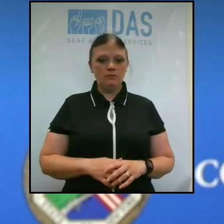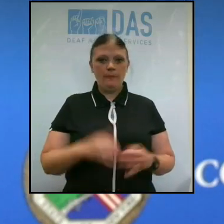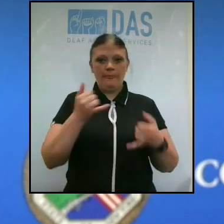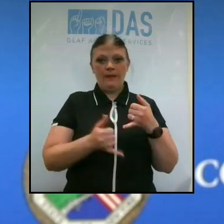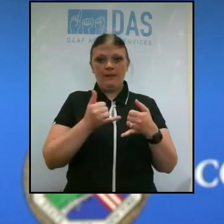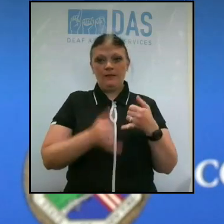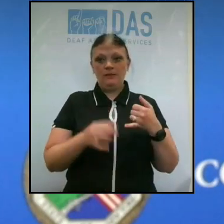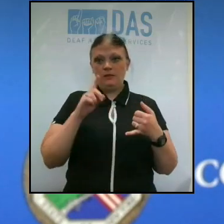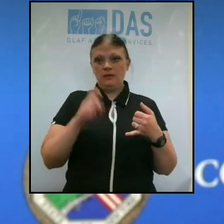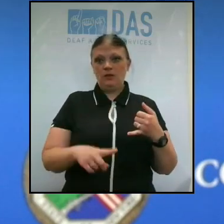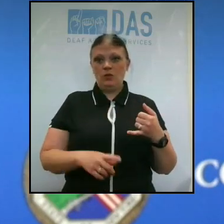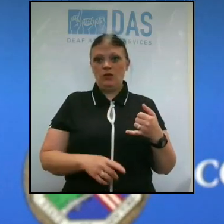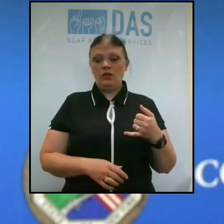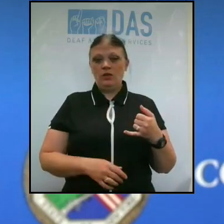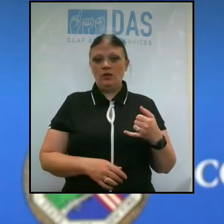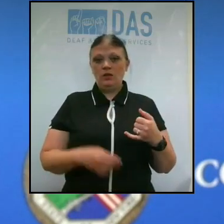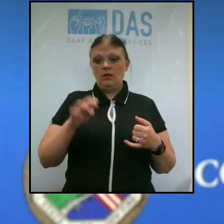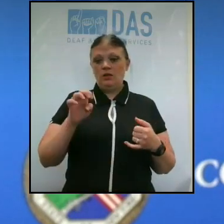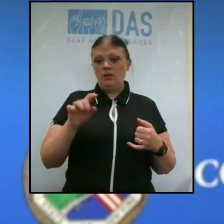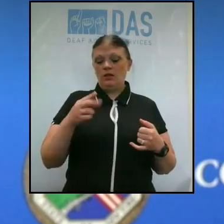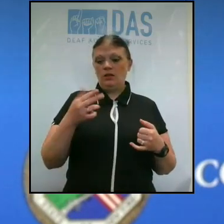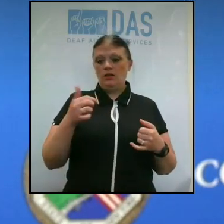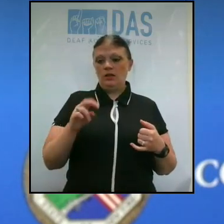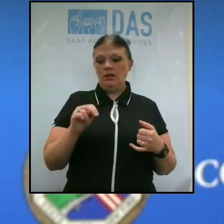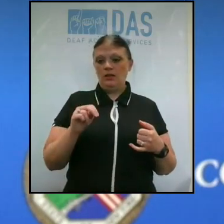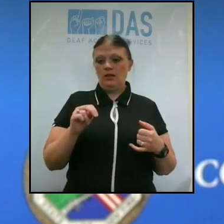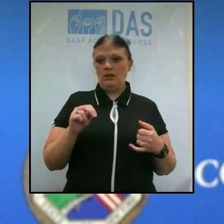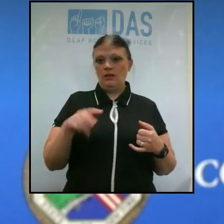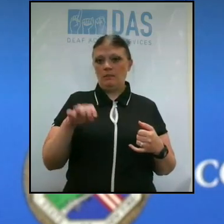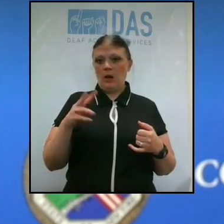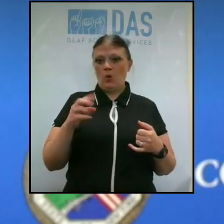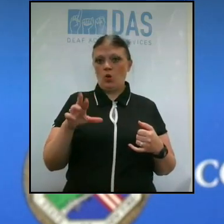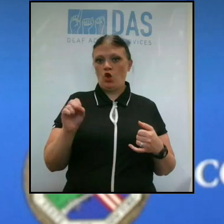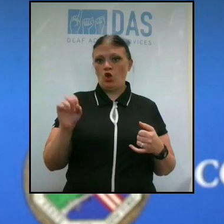last question goes to Ethan Powers of B News.